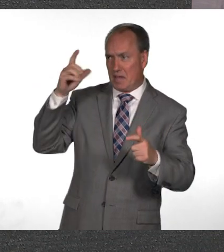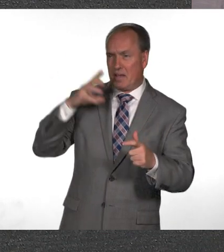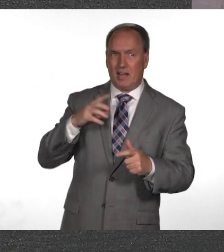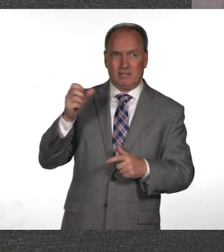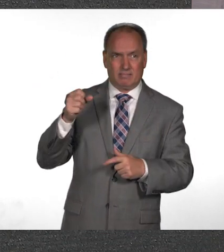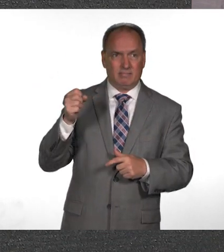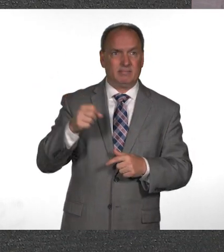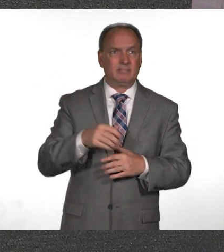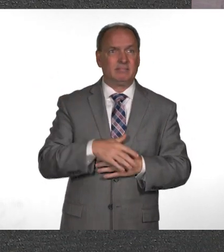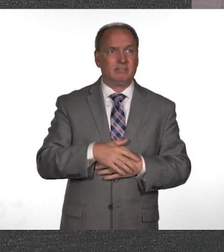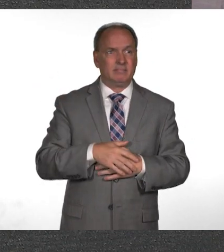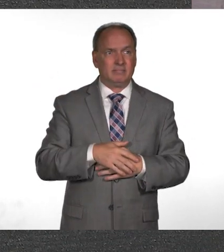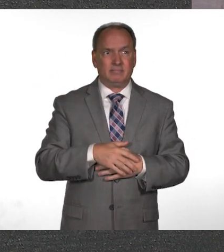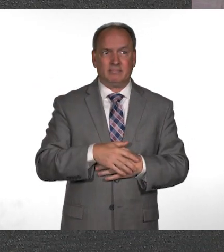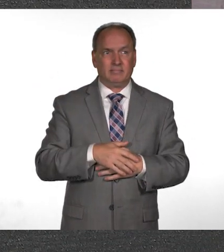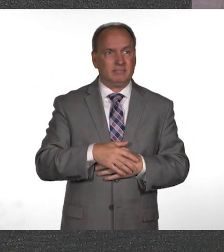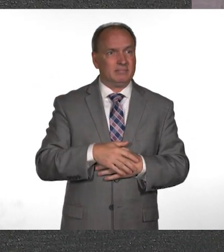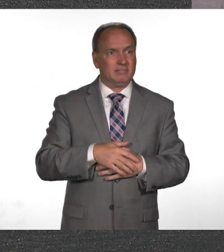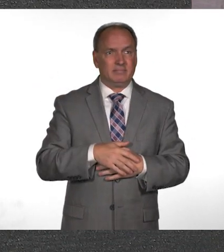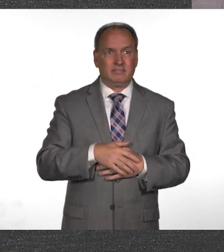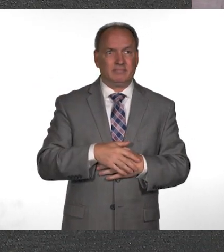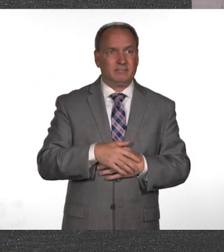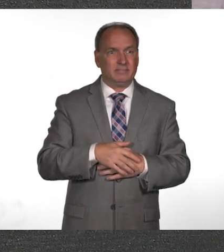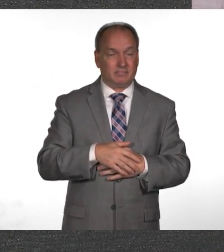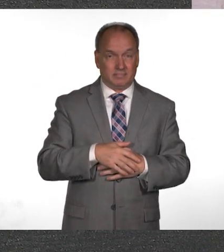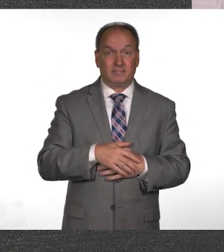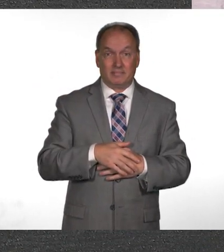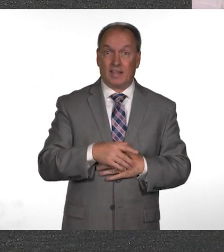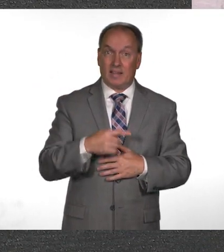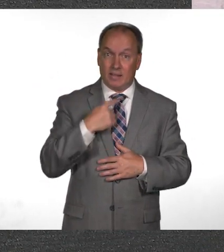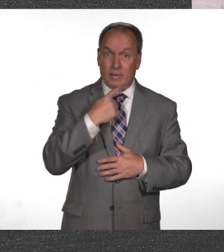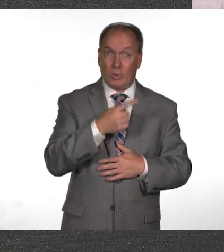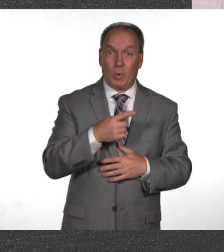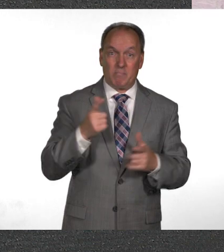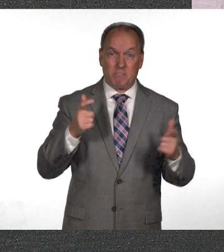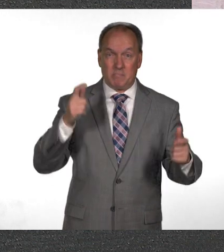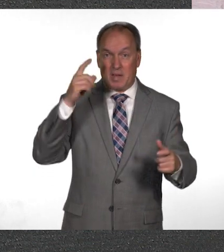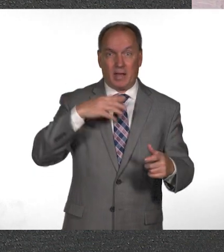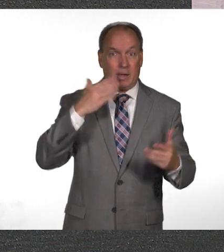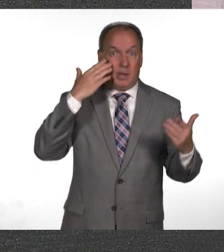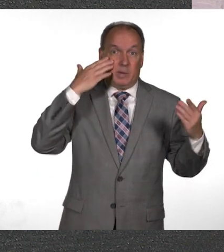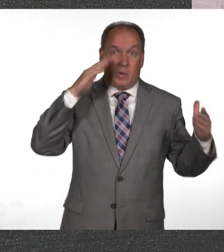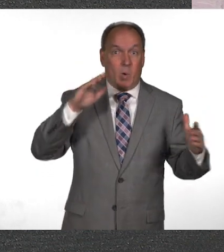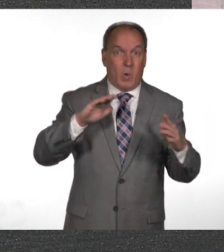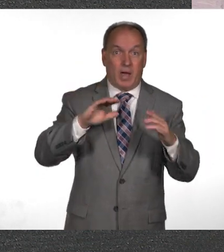Uh-oh. Well, Piggy did tell him it was a big guy. He didn't know how big.